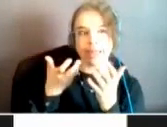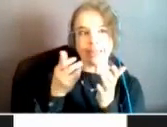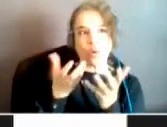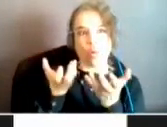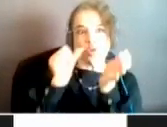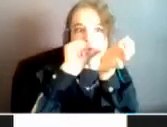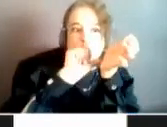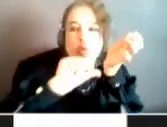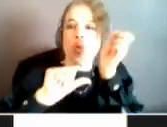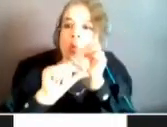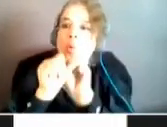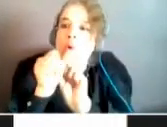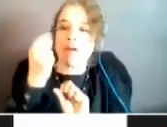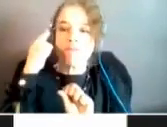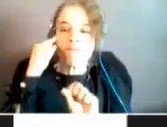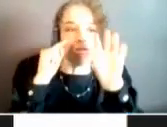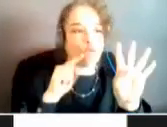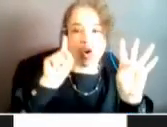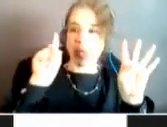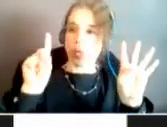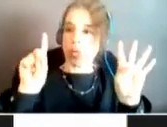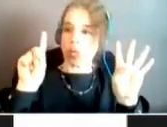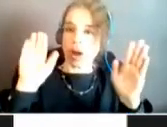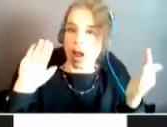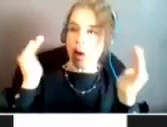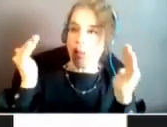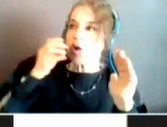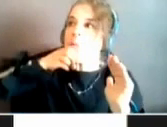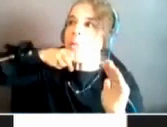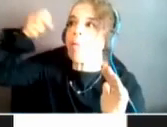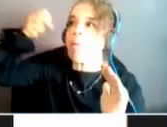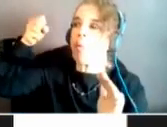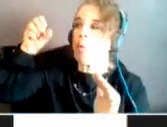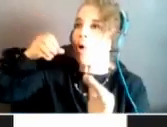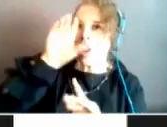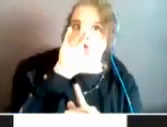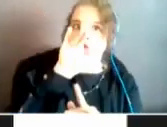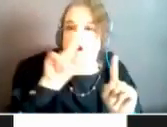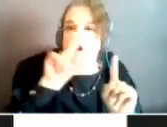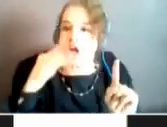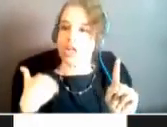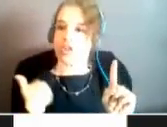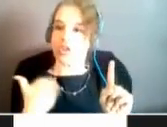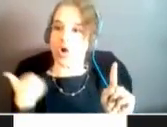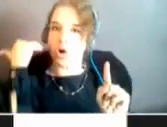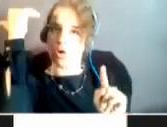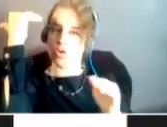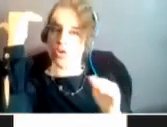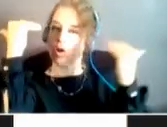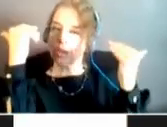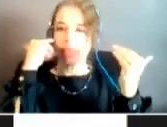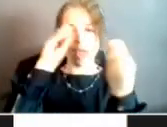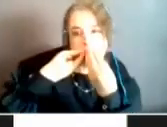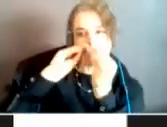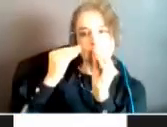suicide is 4 to 1 among older adults and 25 to 1 among younger adults. And I think that